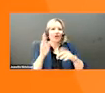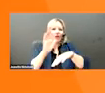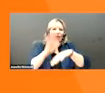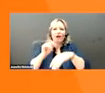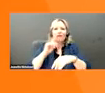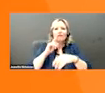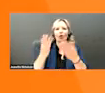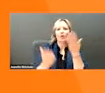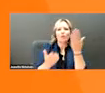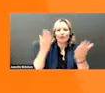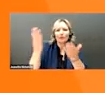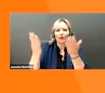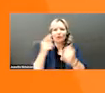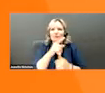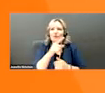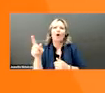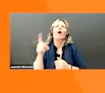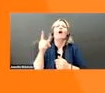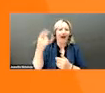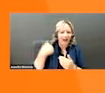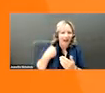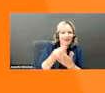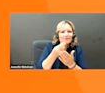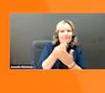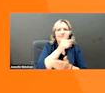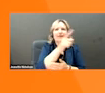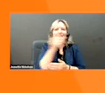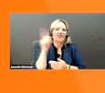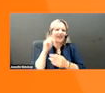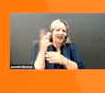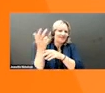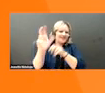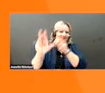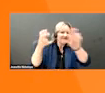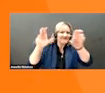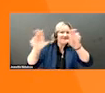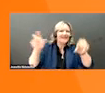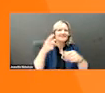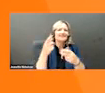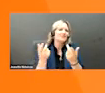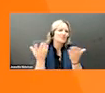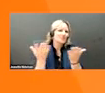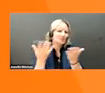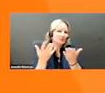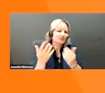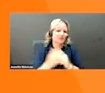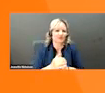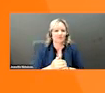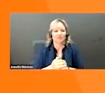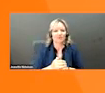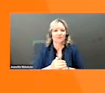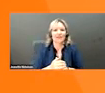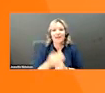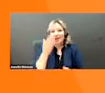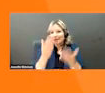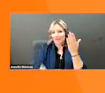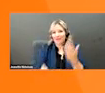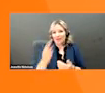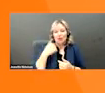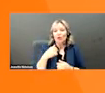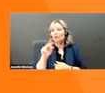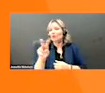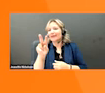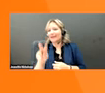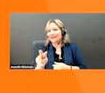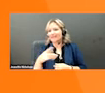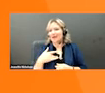invested. And I don't know what people's businesses are, but sometimes you think, oh, they would never want my services or my product. But